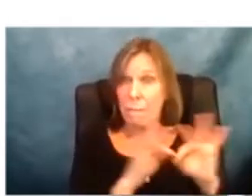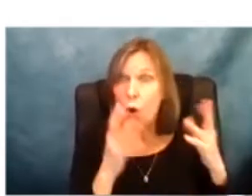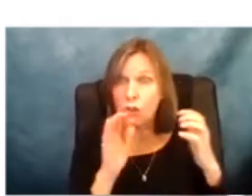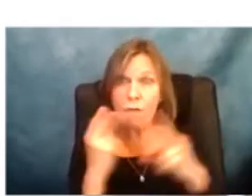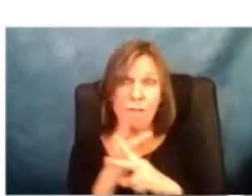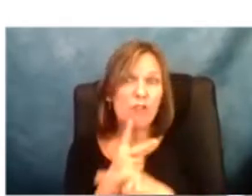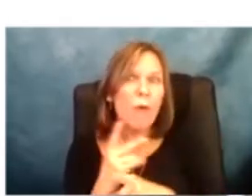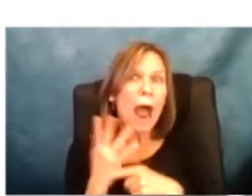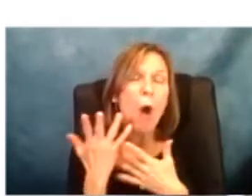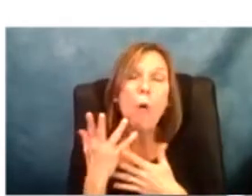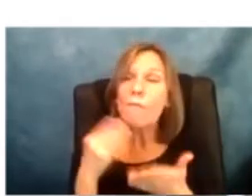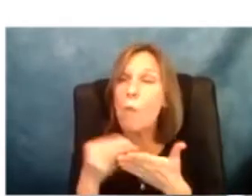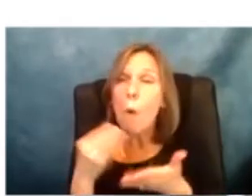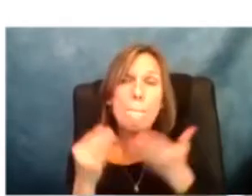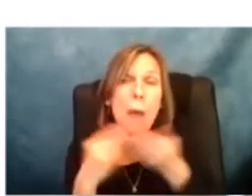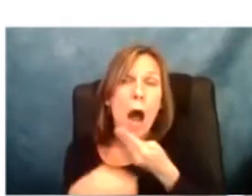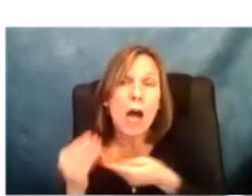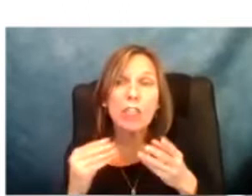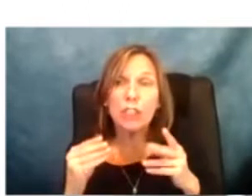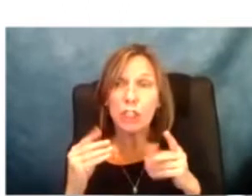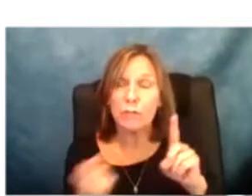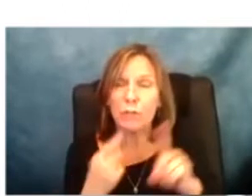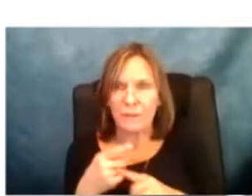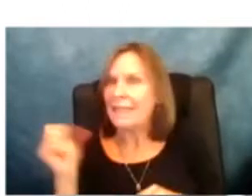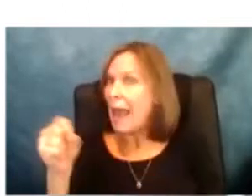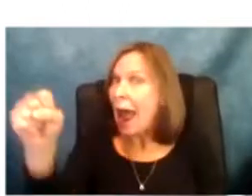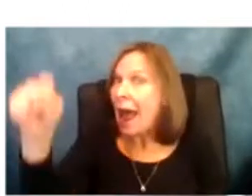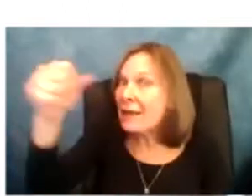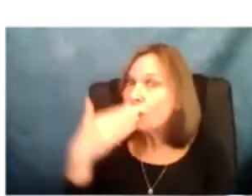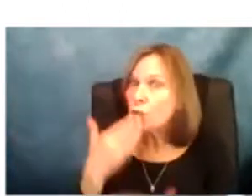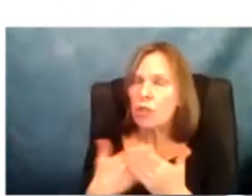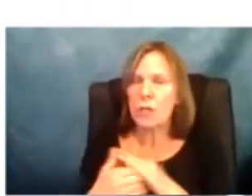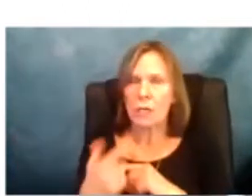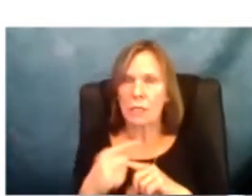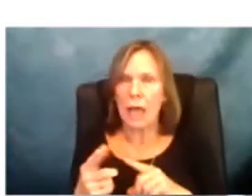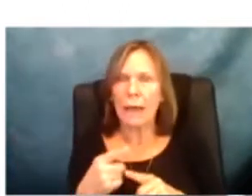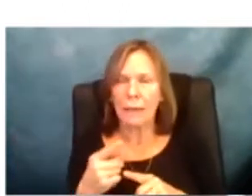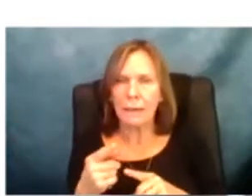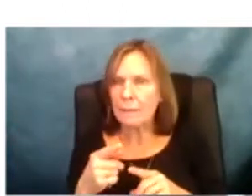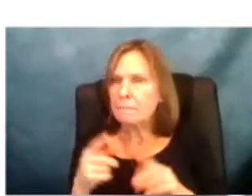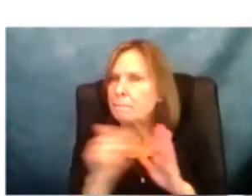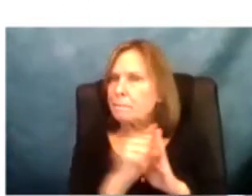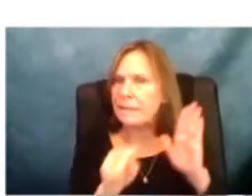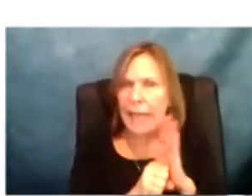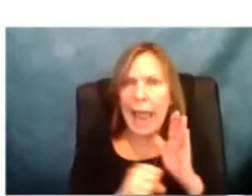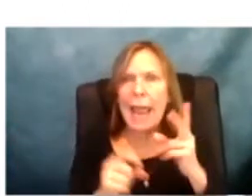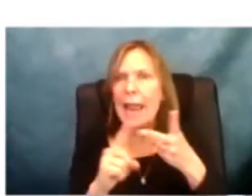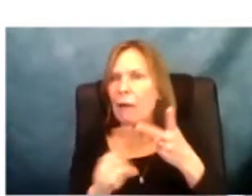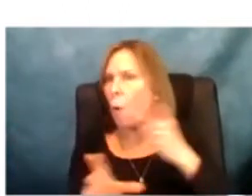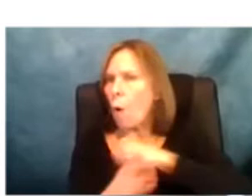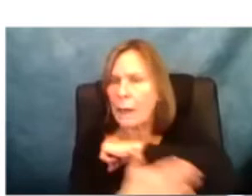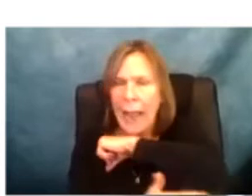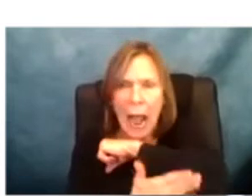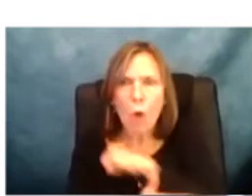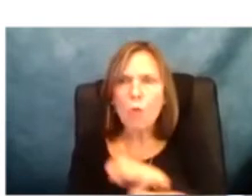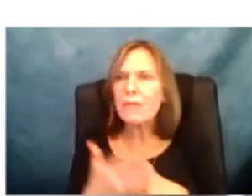that's a really, budgets like state and federal, state to county, and funding history. And that is actually something